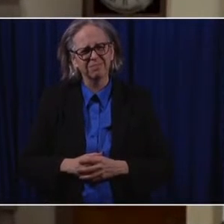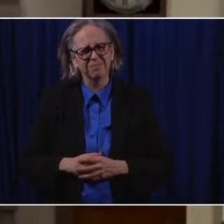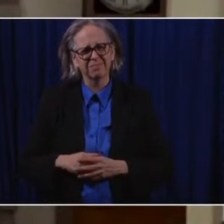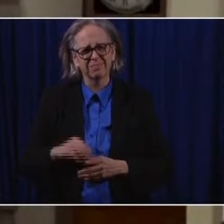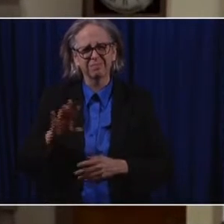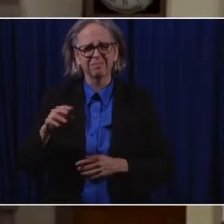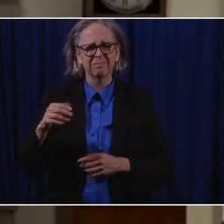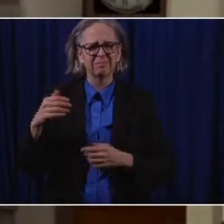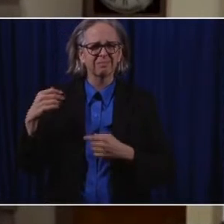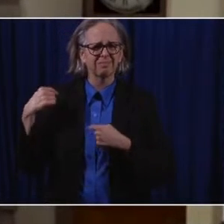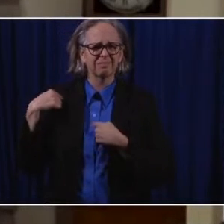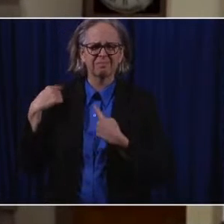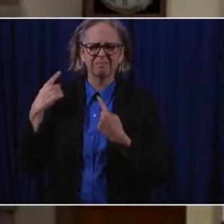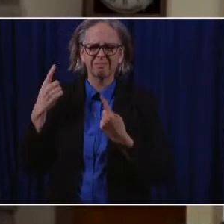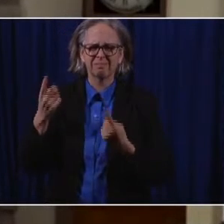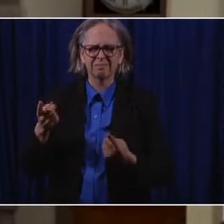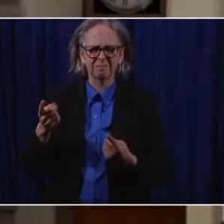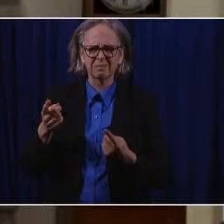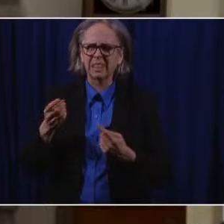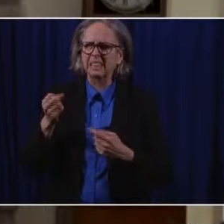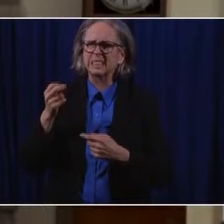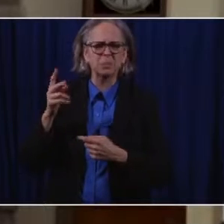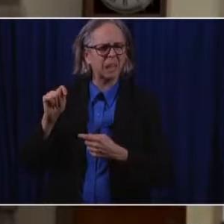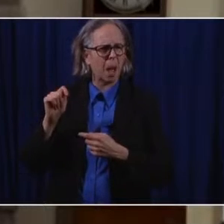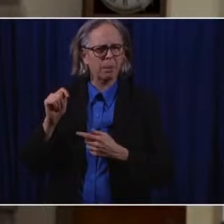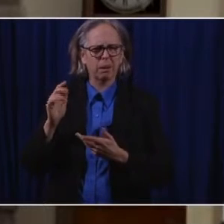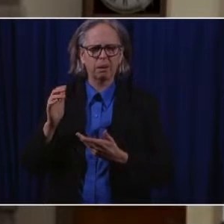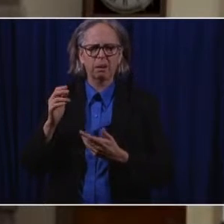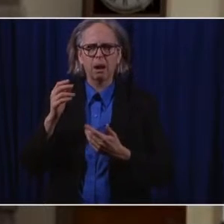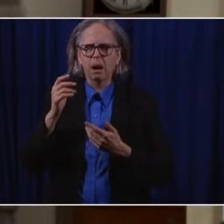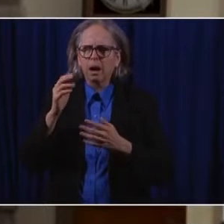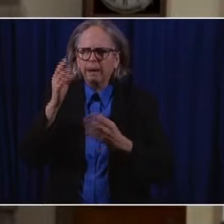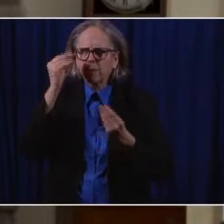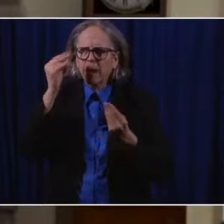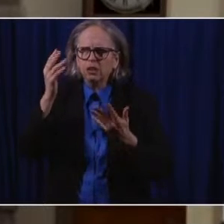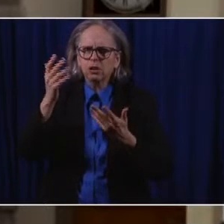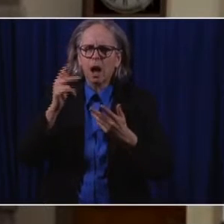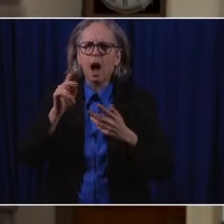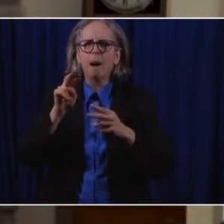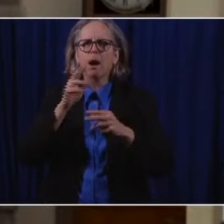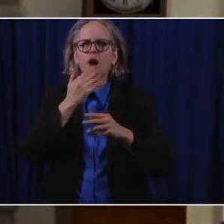we started it, and really told us how the state was moving and what was going on in your